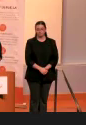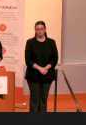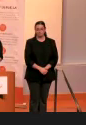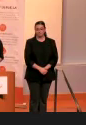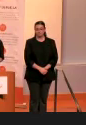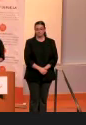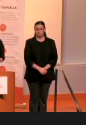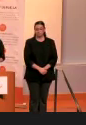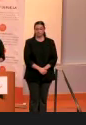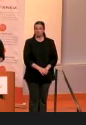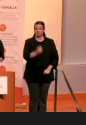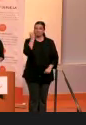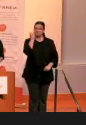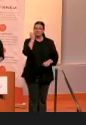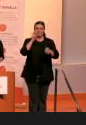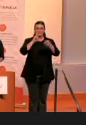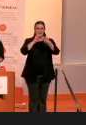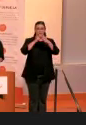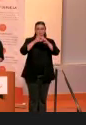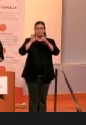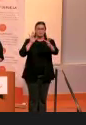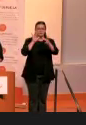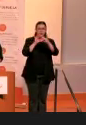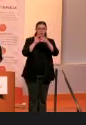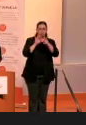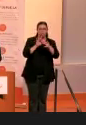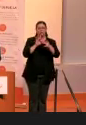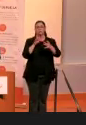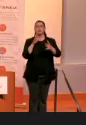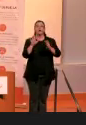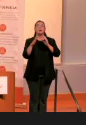If you have any trouble connecting, please email us at